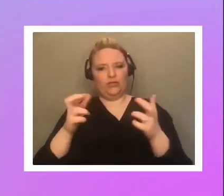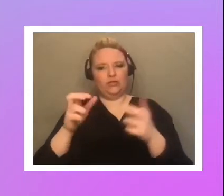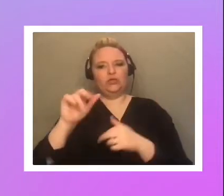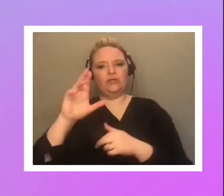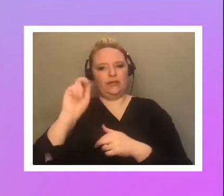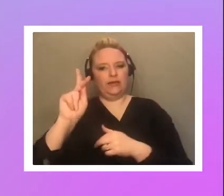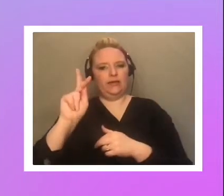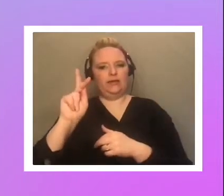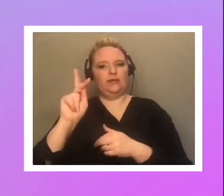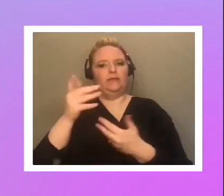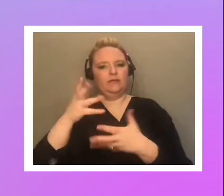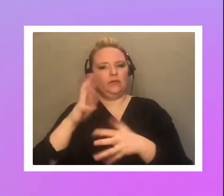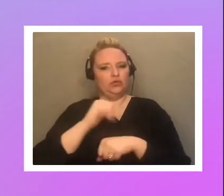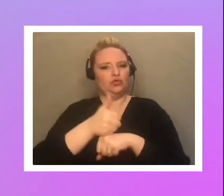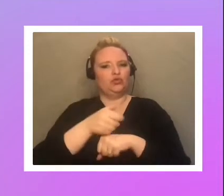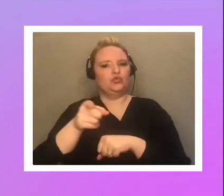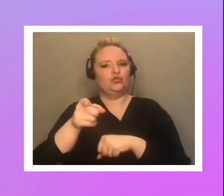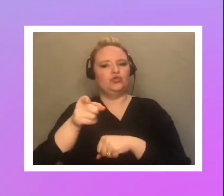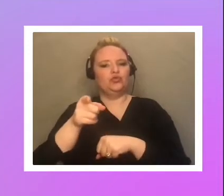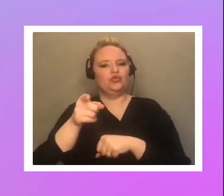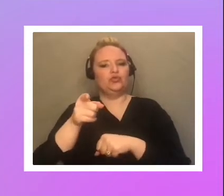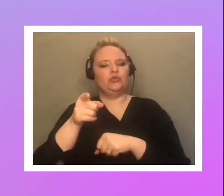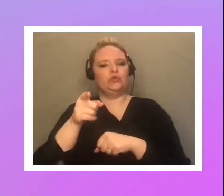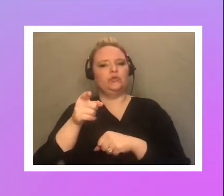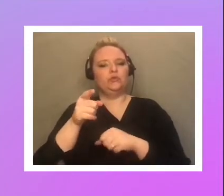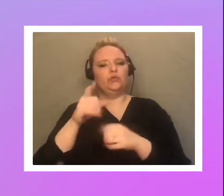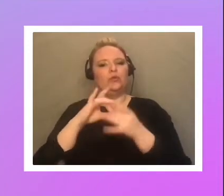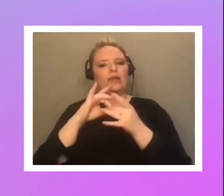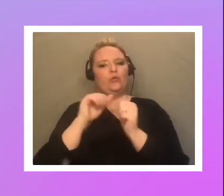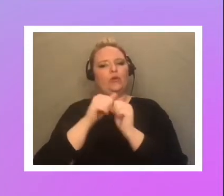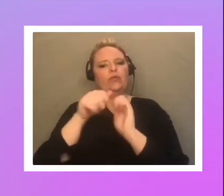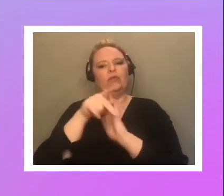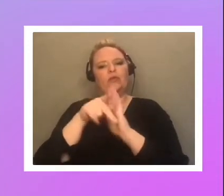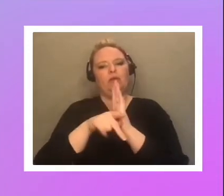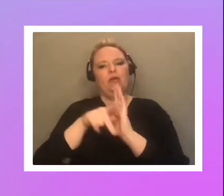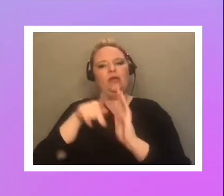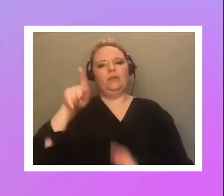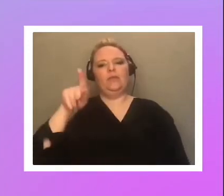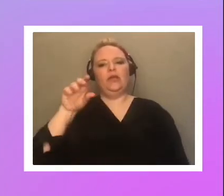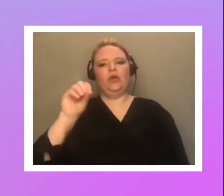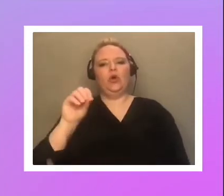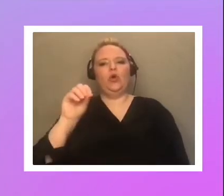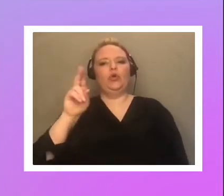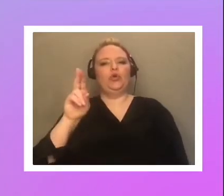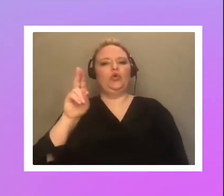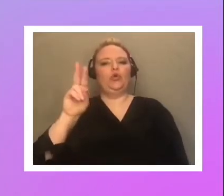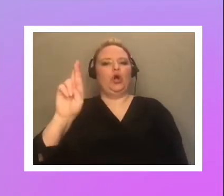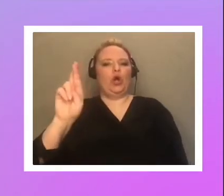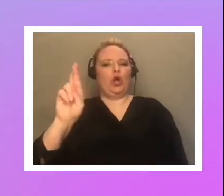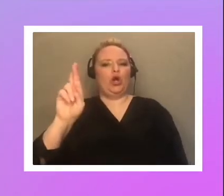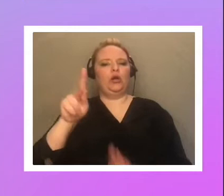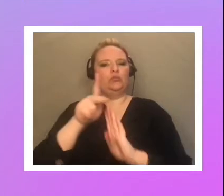that, um, on those principles, the POUR principles.